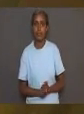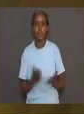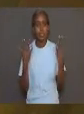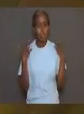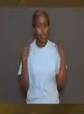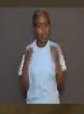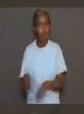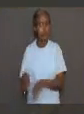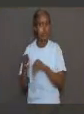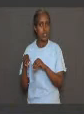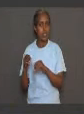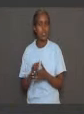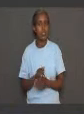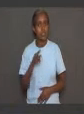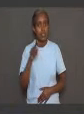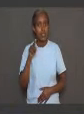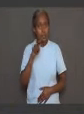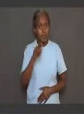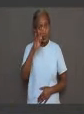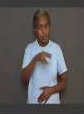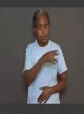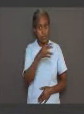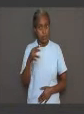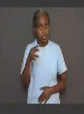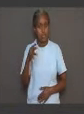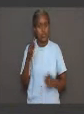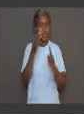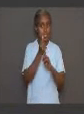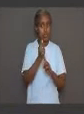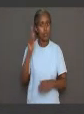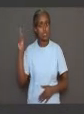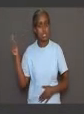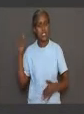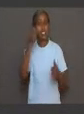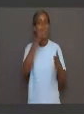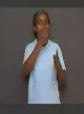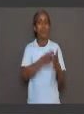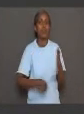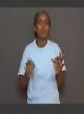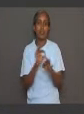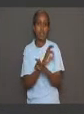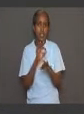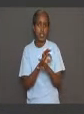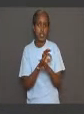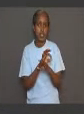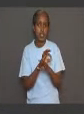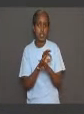Hello, students. Your table should include these values of the function